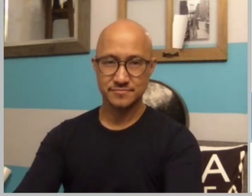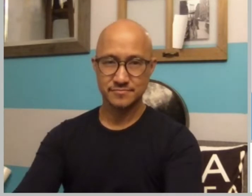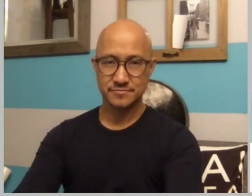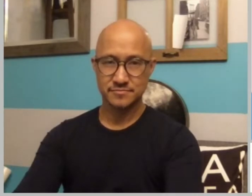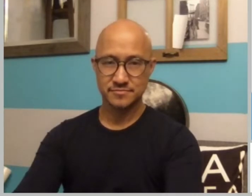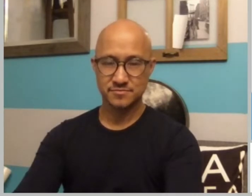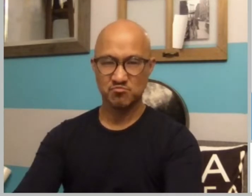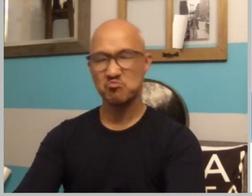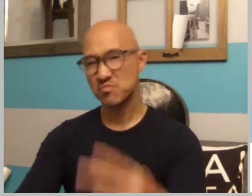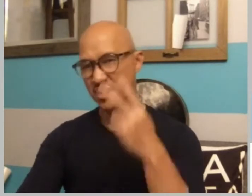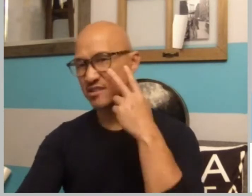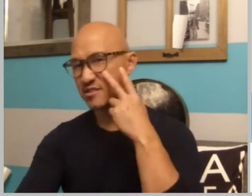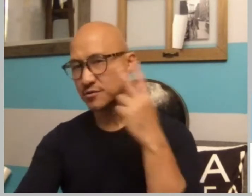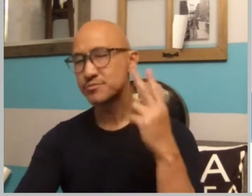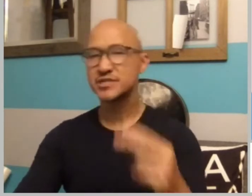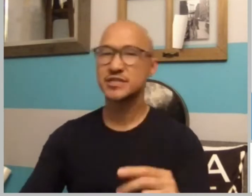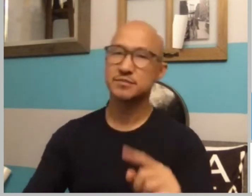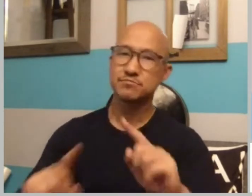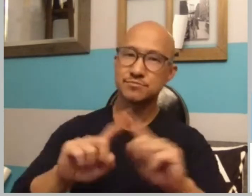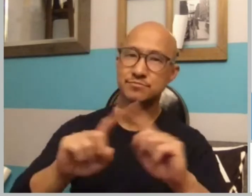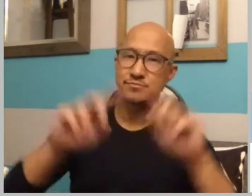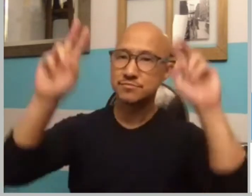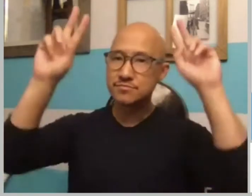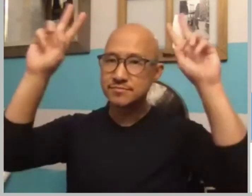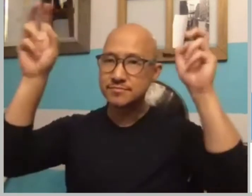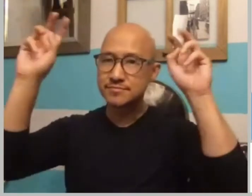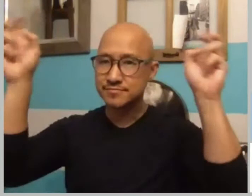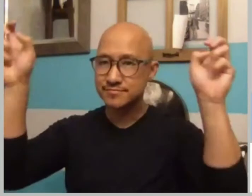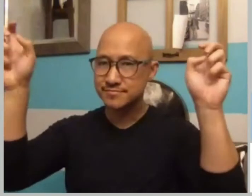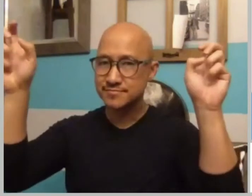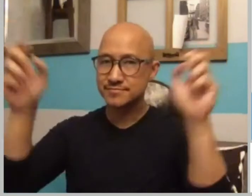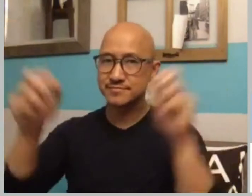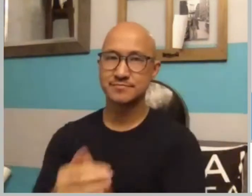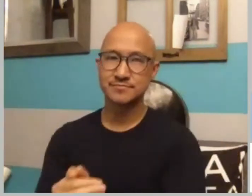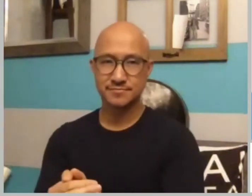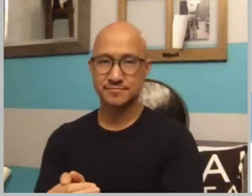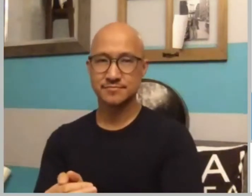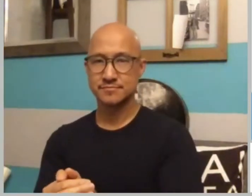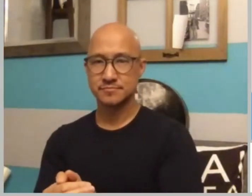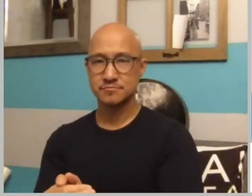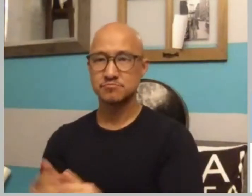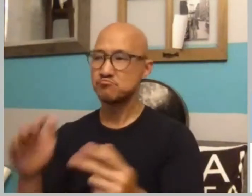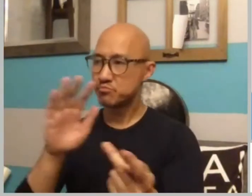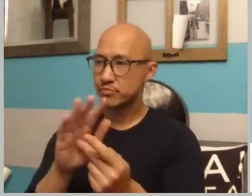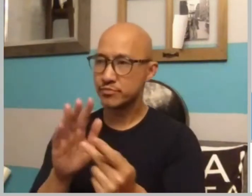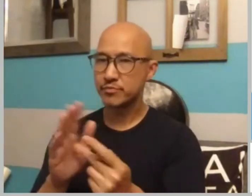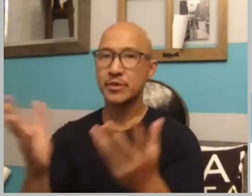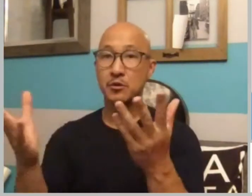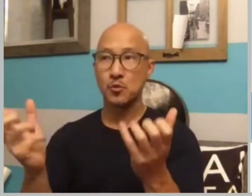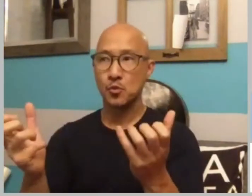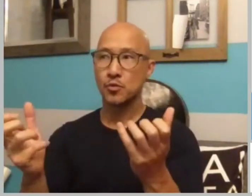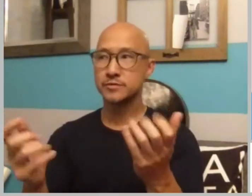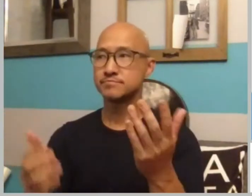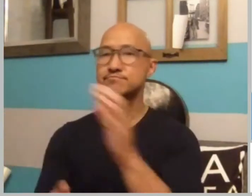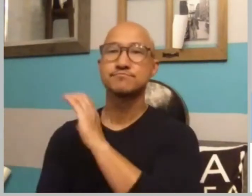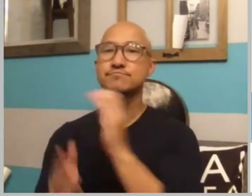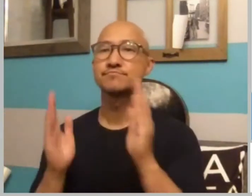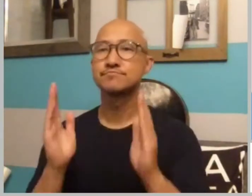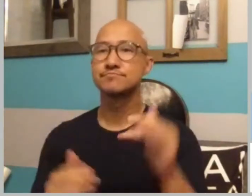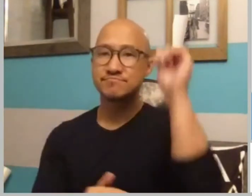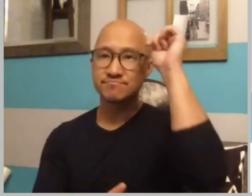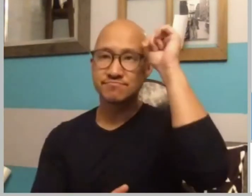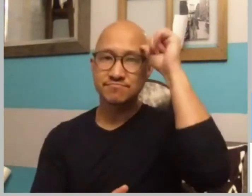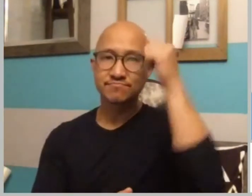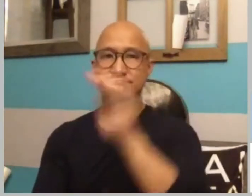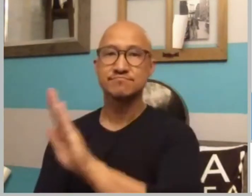here, I just want to share is that Peter wanted to remind the saints of their identity and the special privileges that they